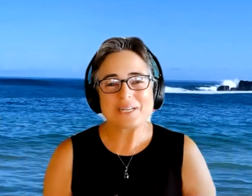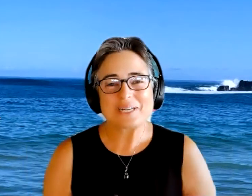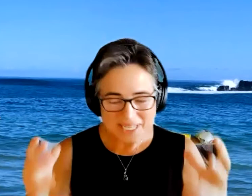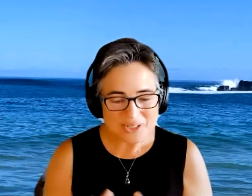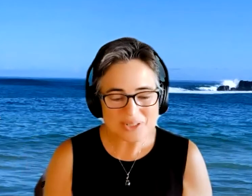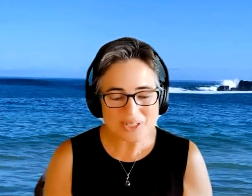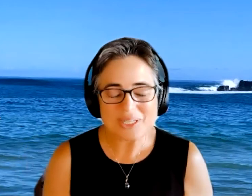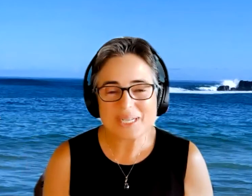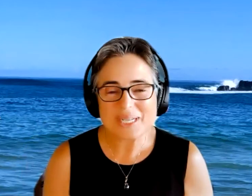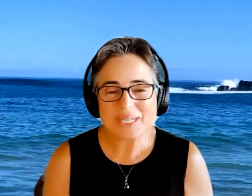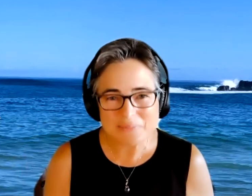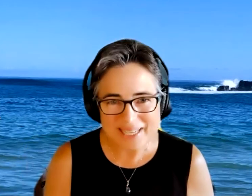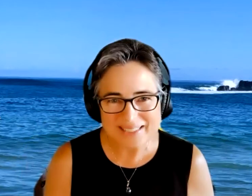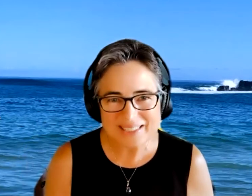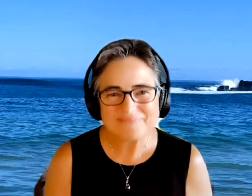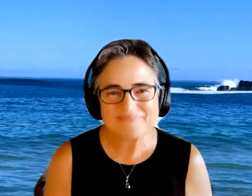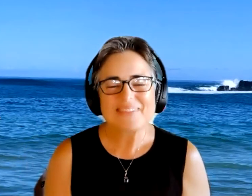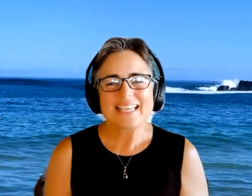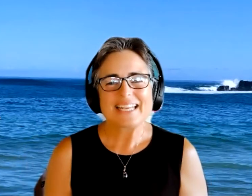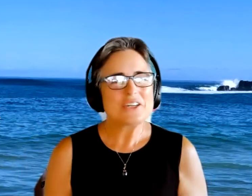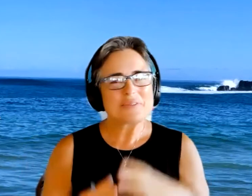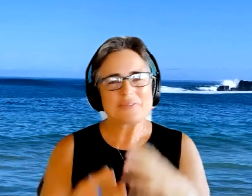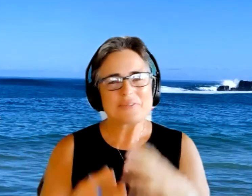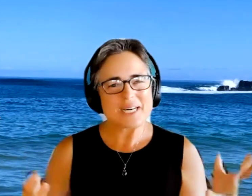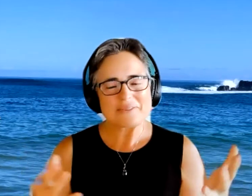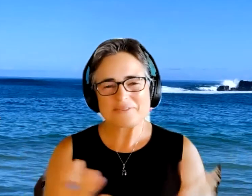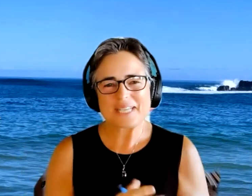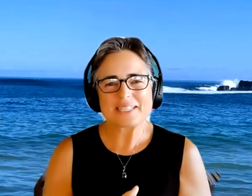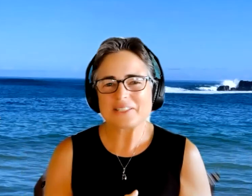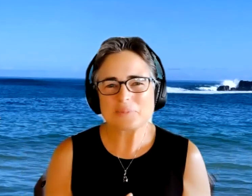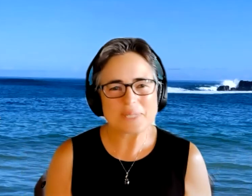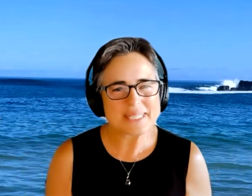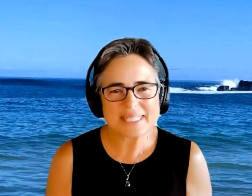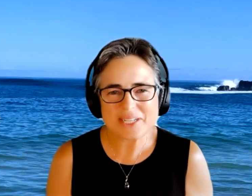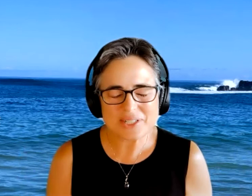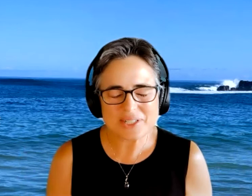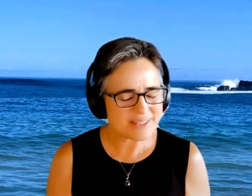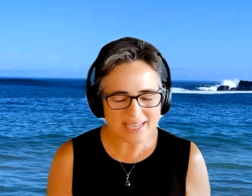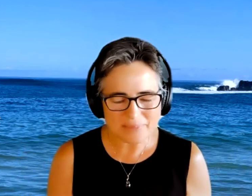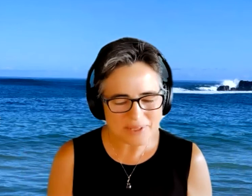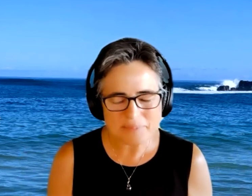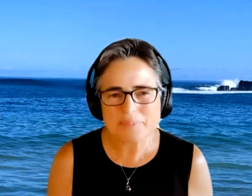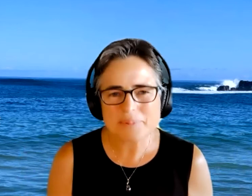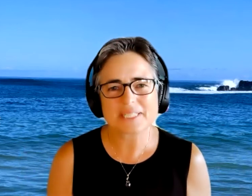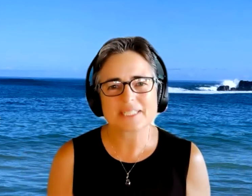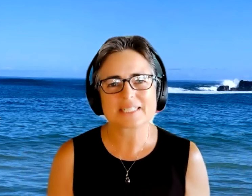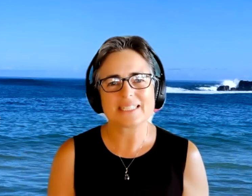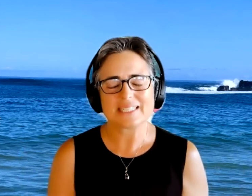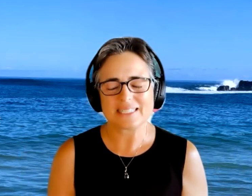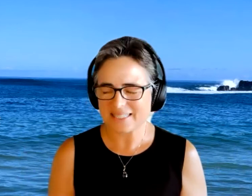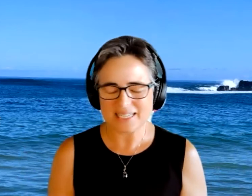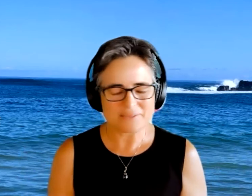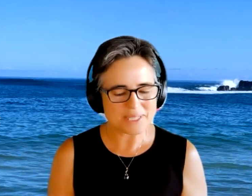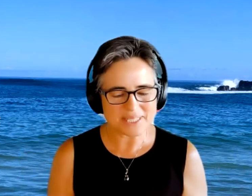to introduce our next speaker. And I know we've had a lot of technical presentations, which is absolutely